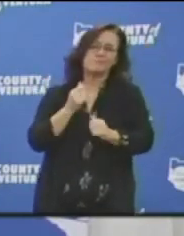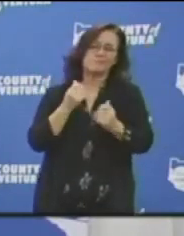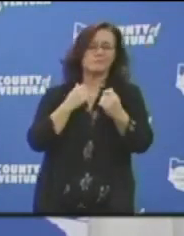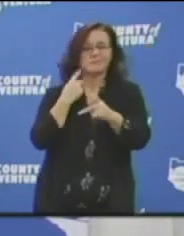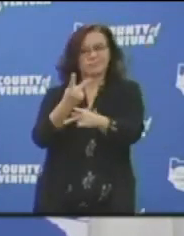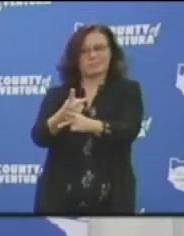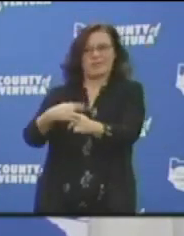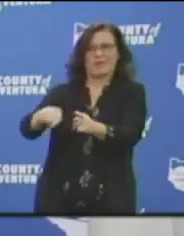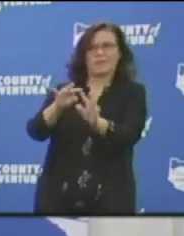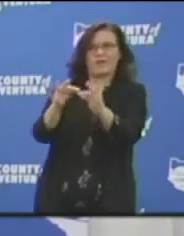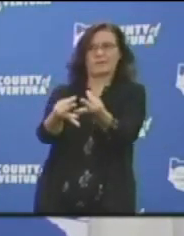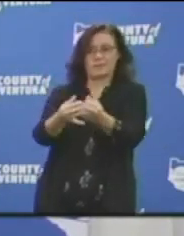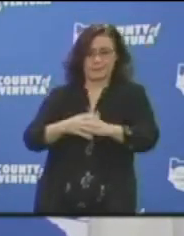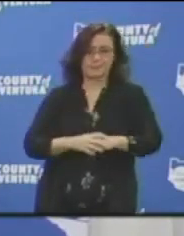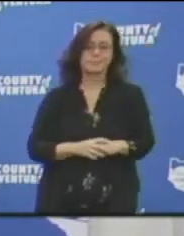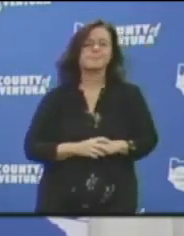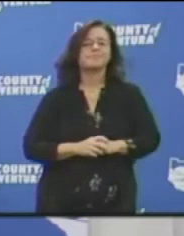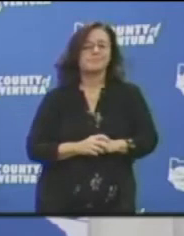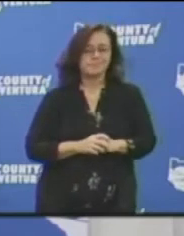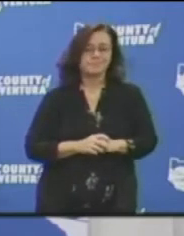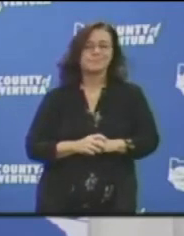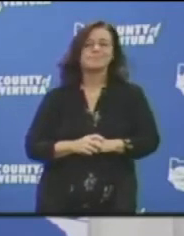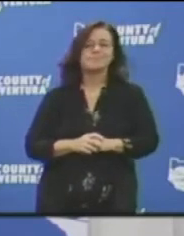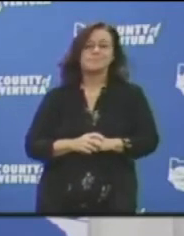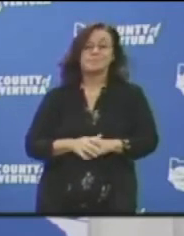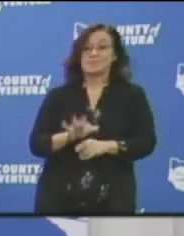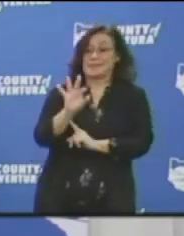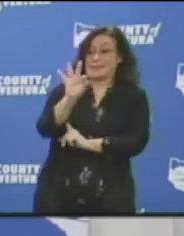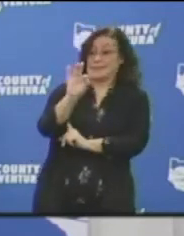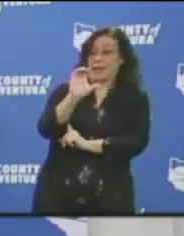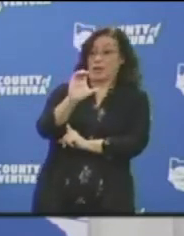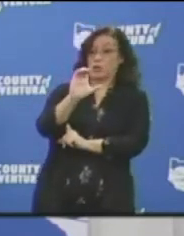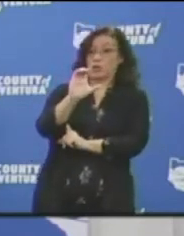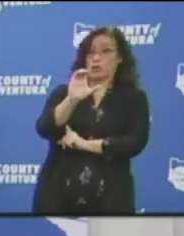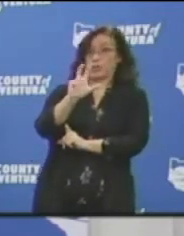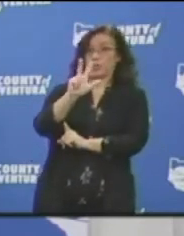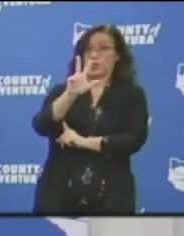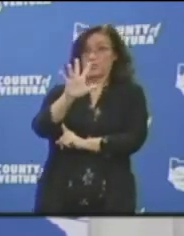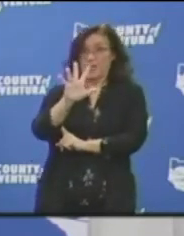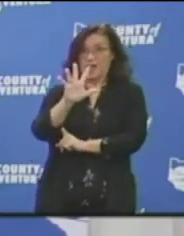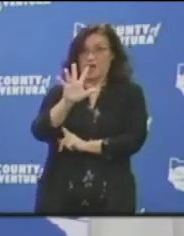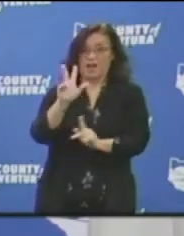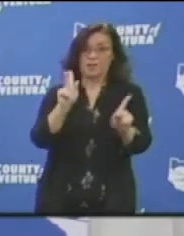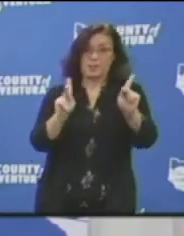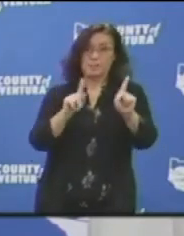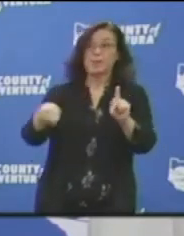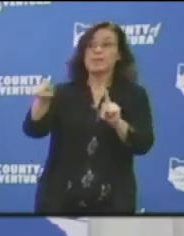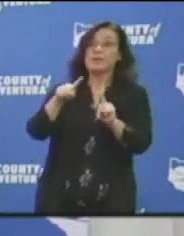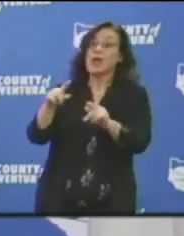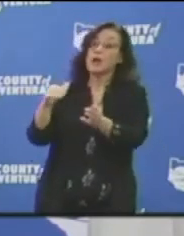935 healthcare workers have contracted COVID over the course of the pandemic.